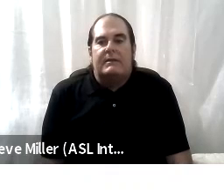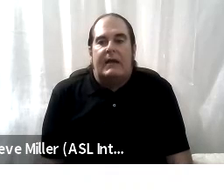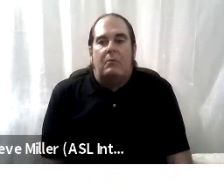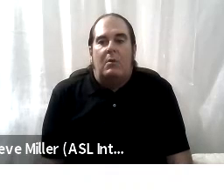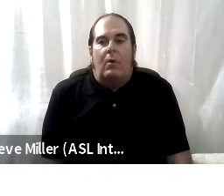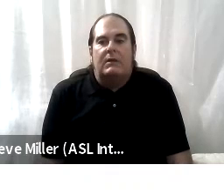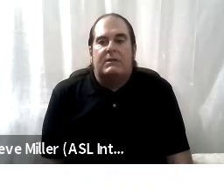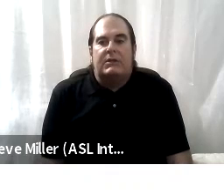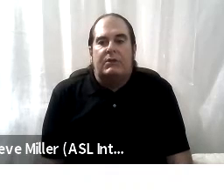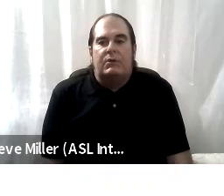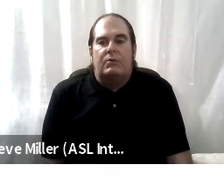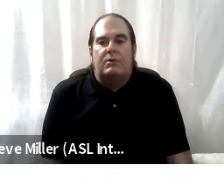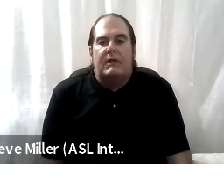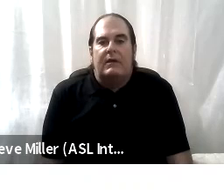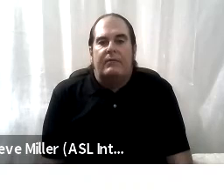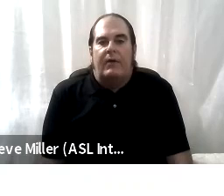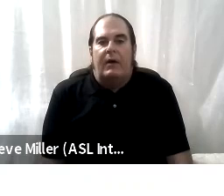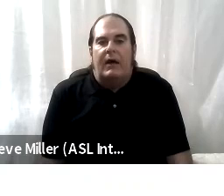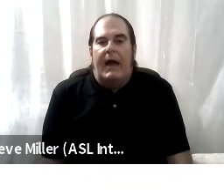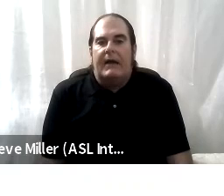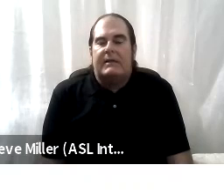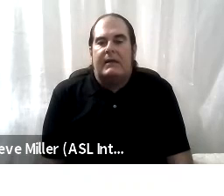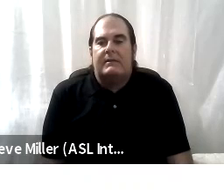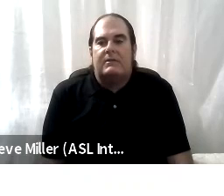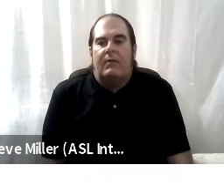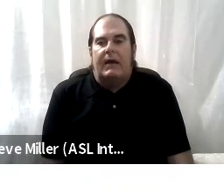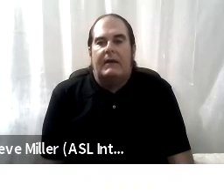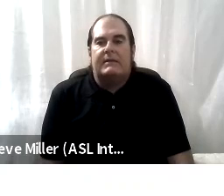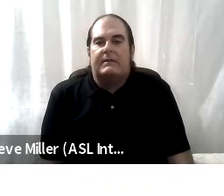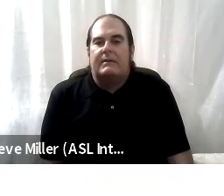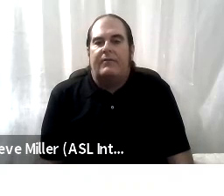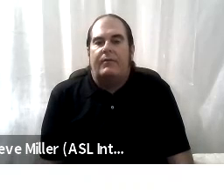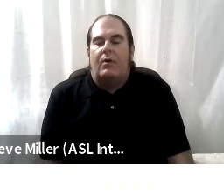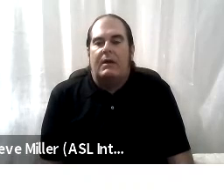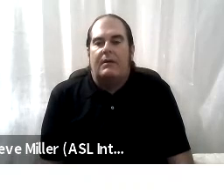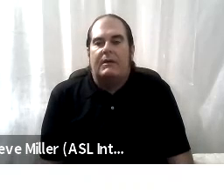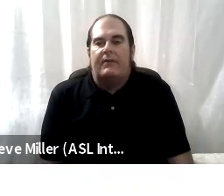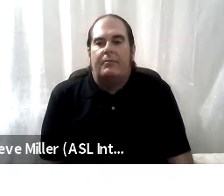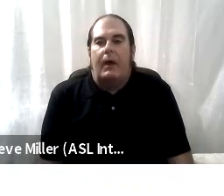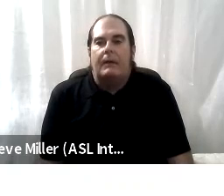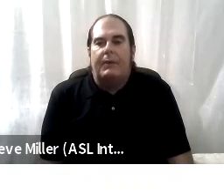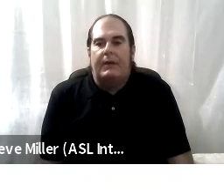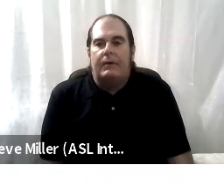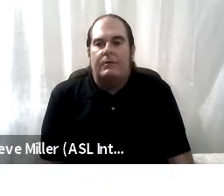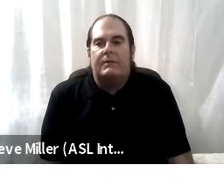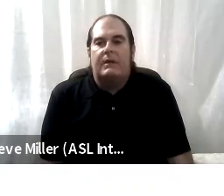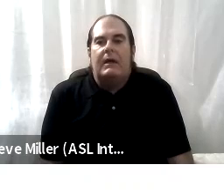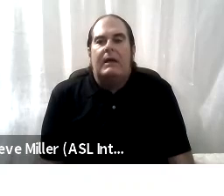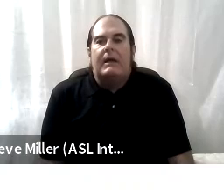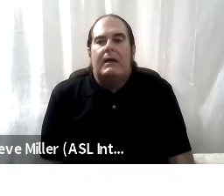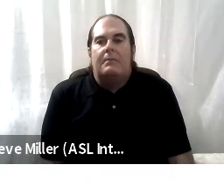And then second, we want to give grant access to deaf and hard of hearing and deaf blind